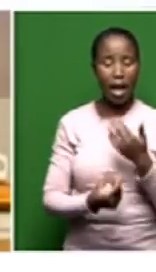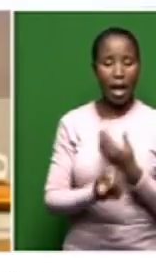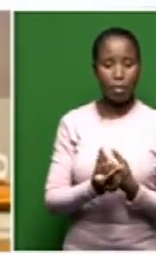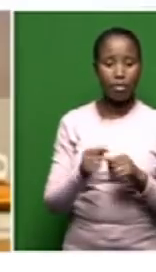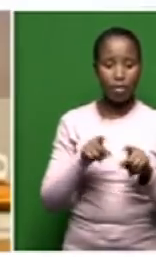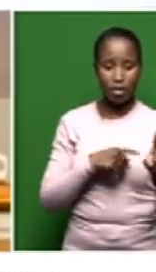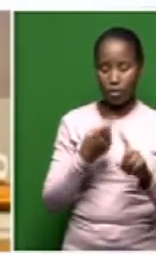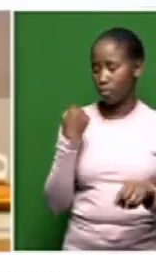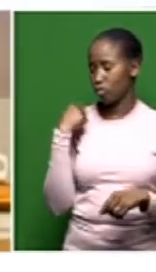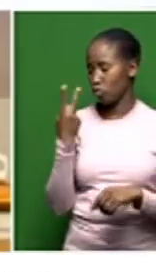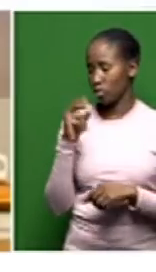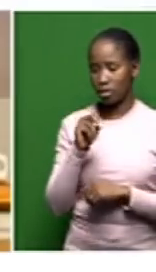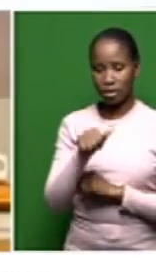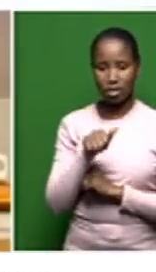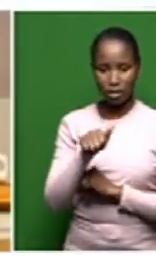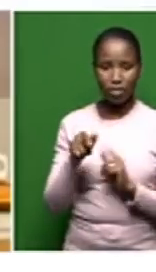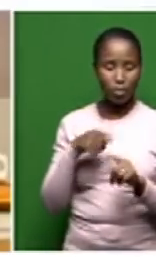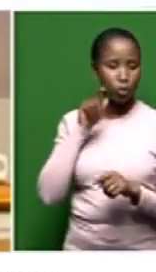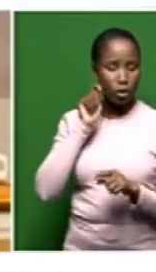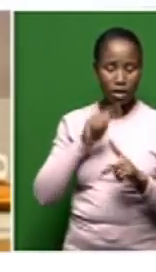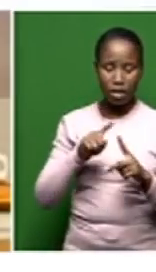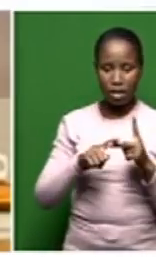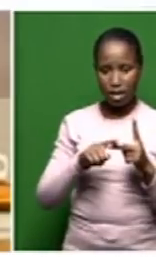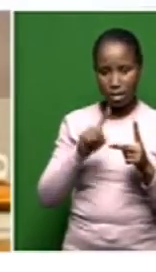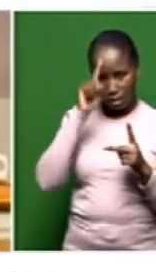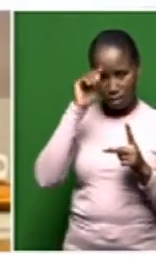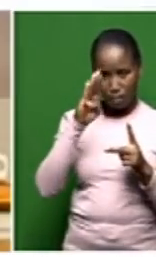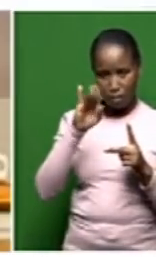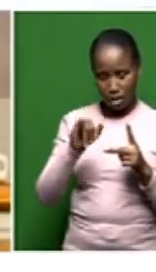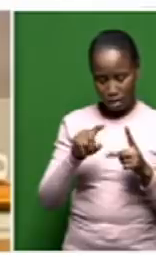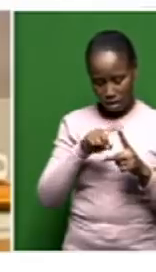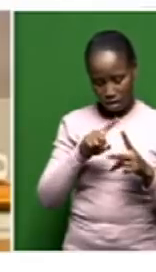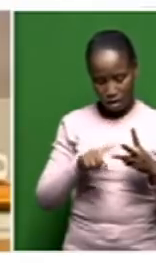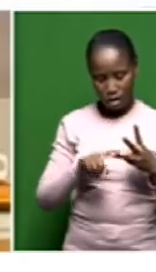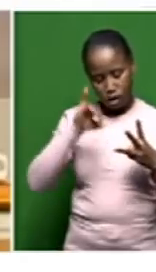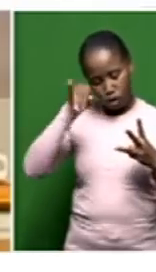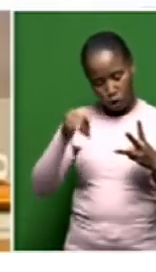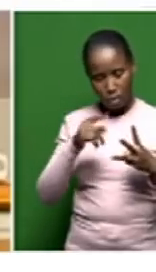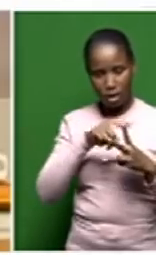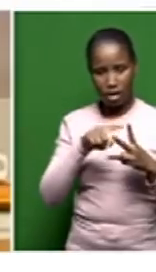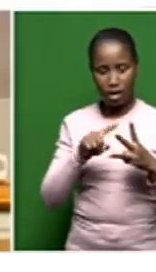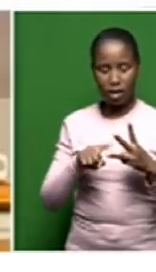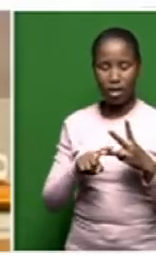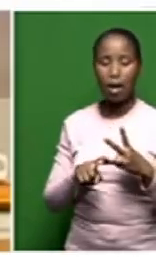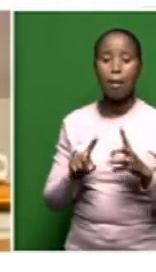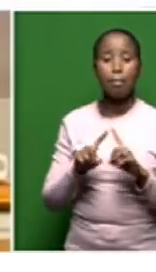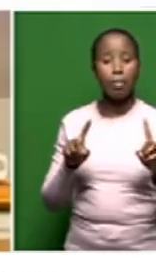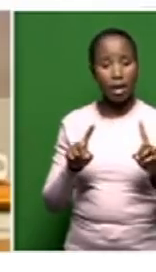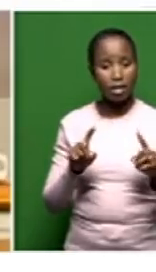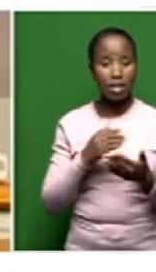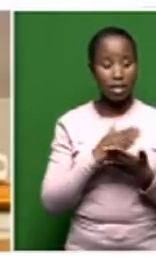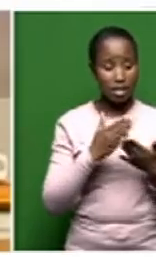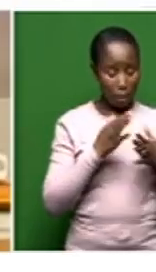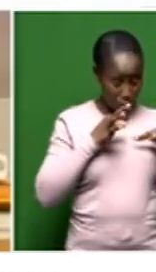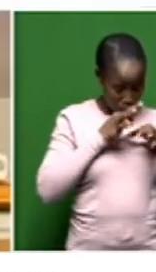2016. We think of Botswana, we think of Nelson Mandela Bay, we think of Johannesburg. But in the main, you know, in some of the